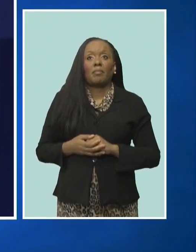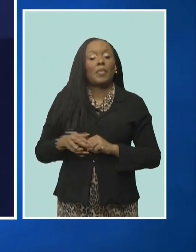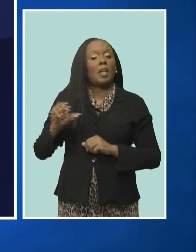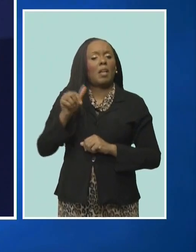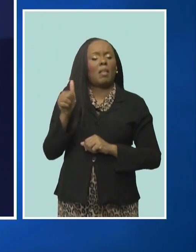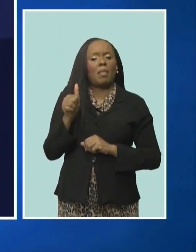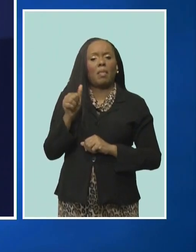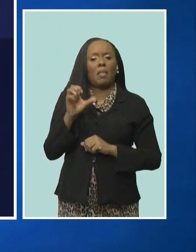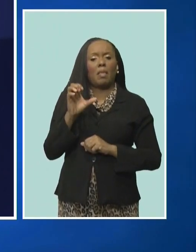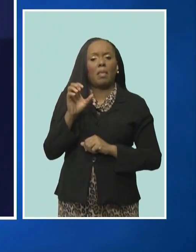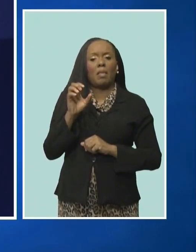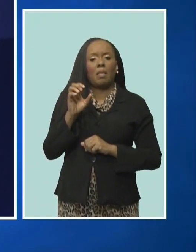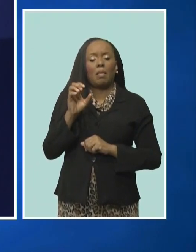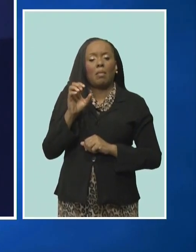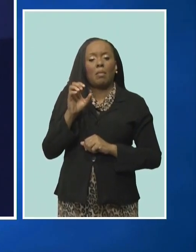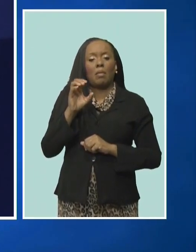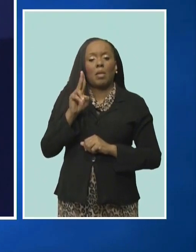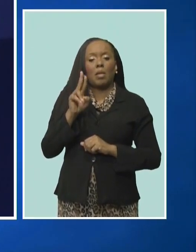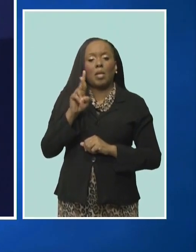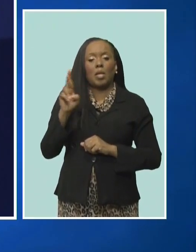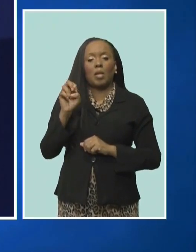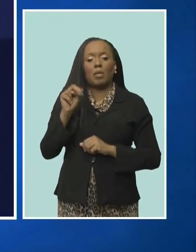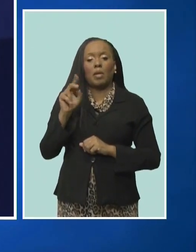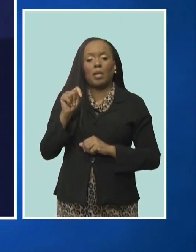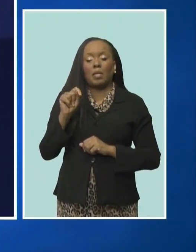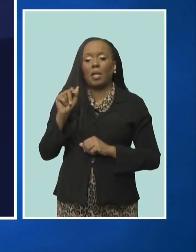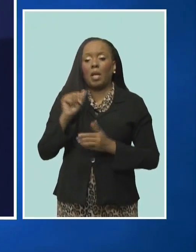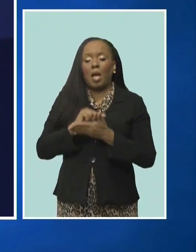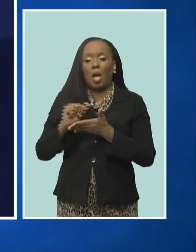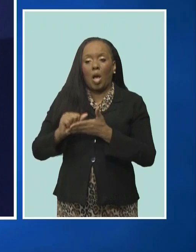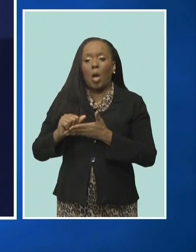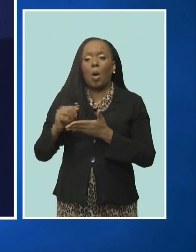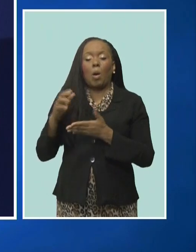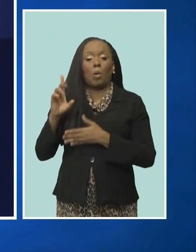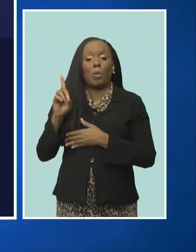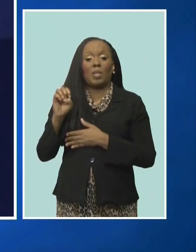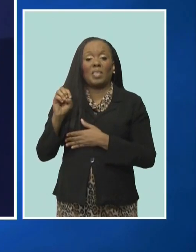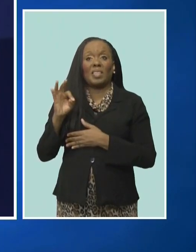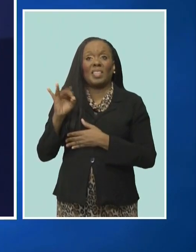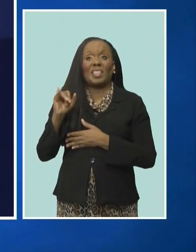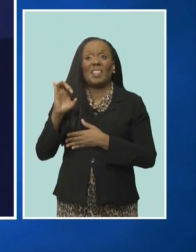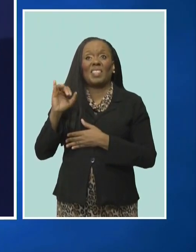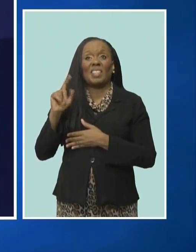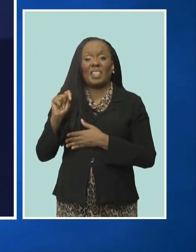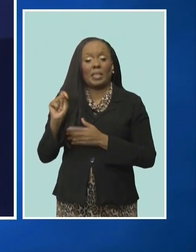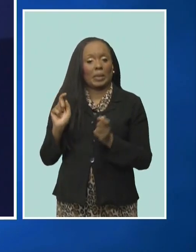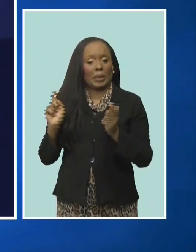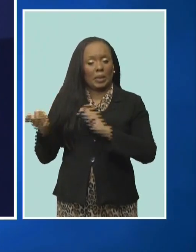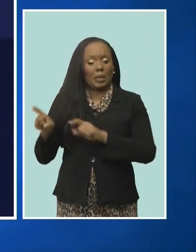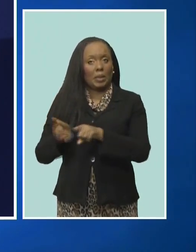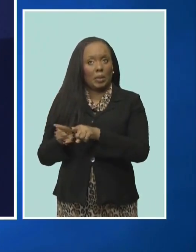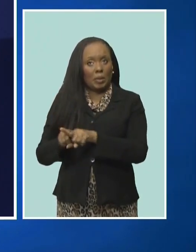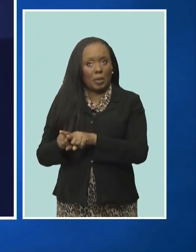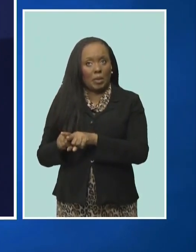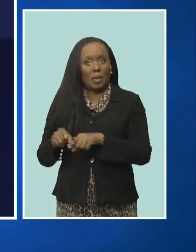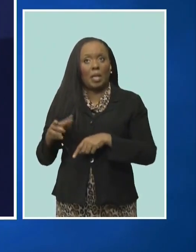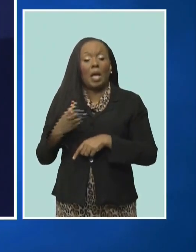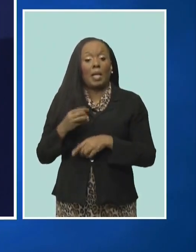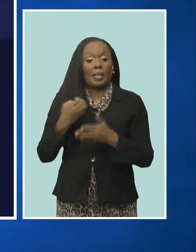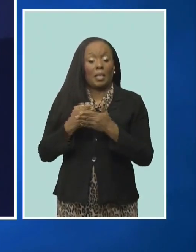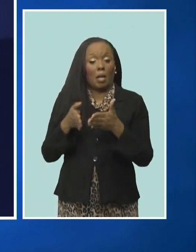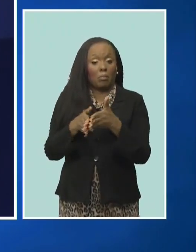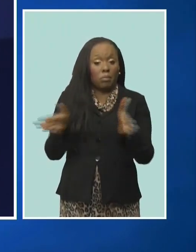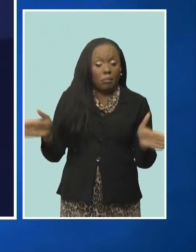half, moving from $1.1 billion to $641 million. And given the economic expansion